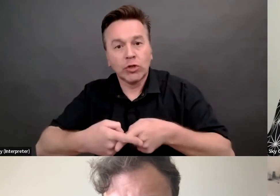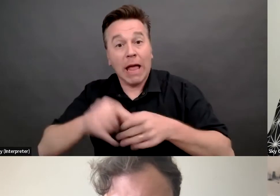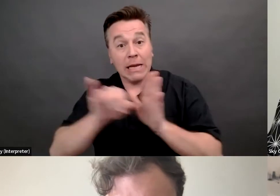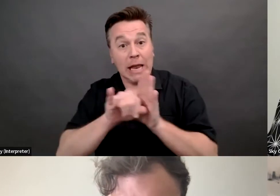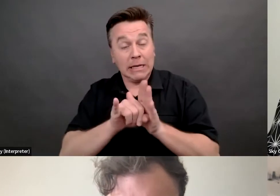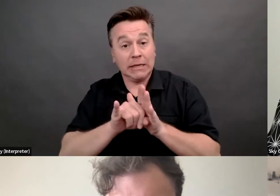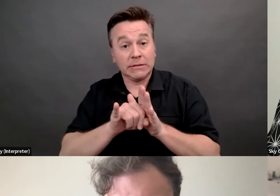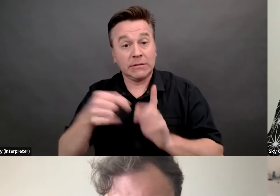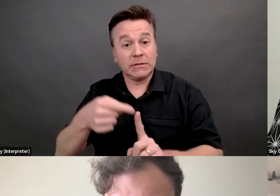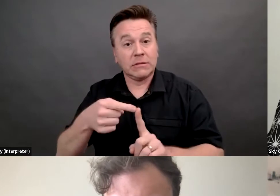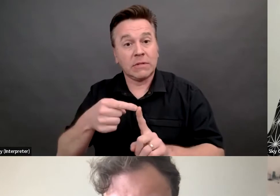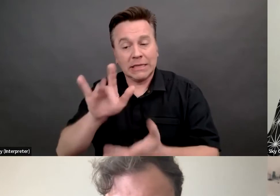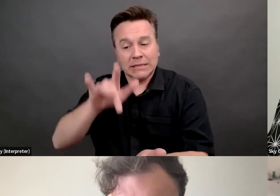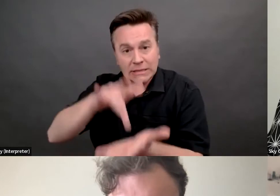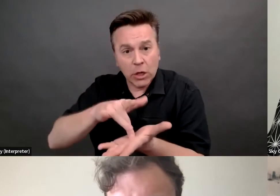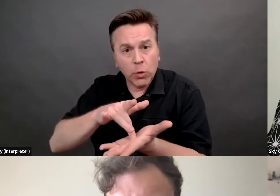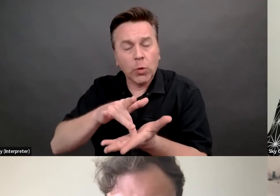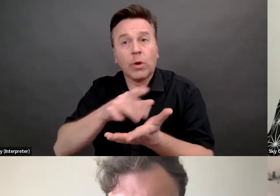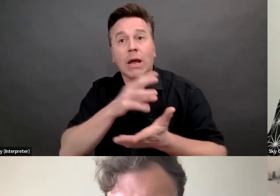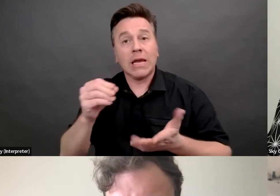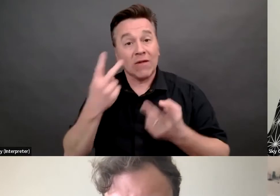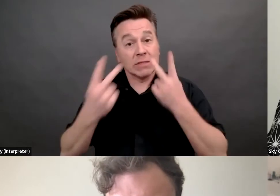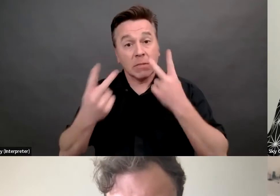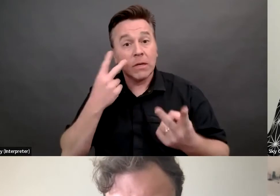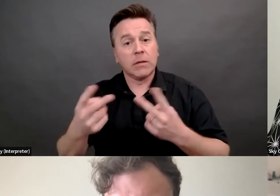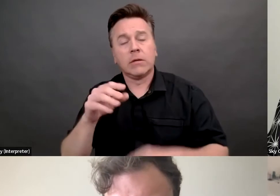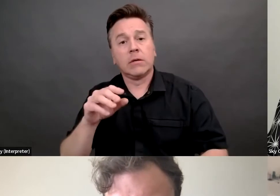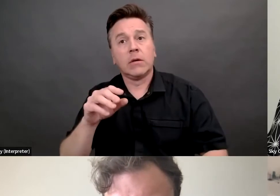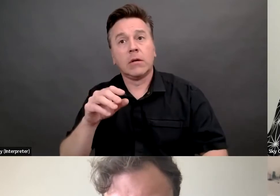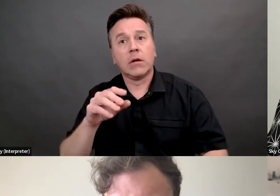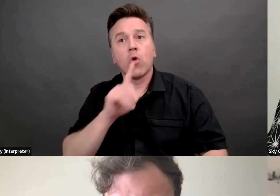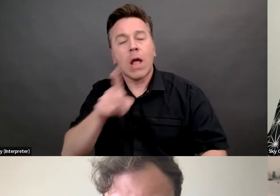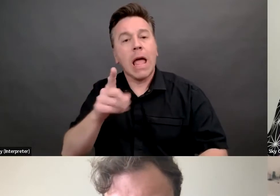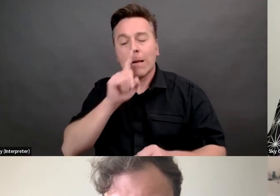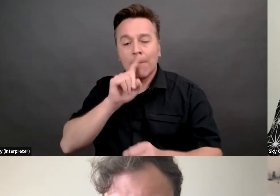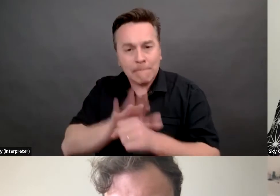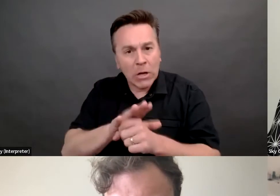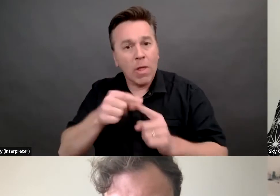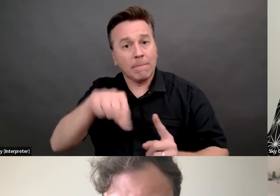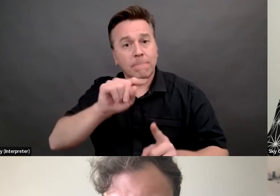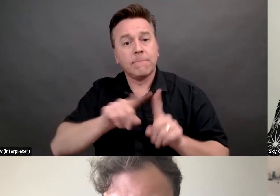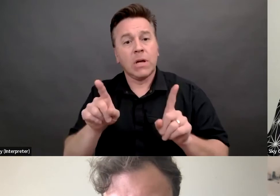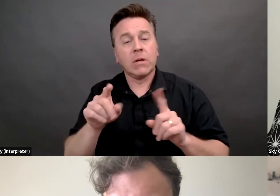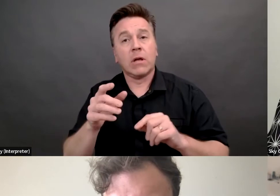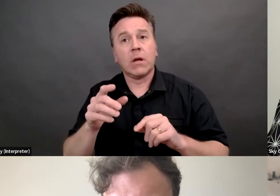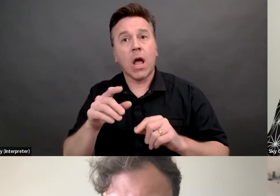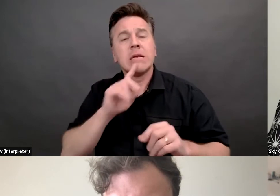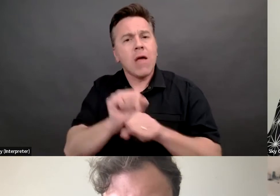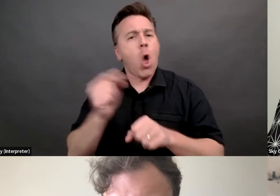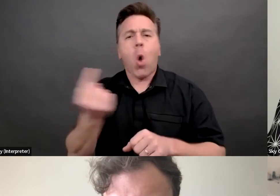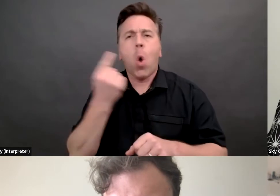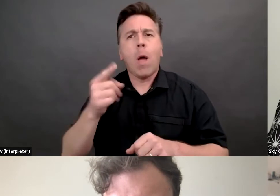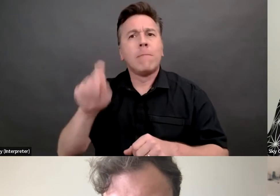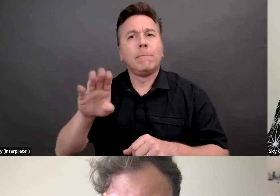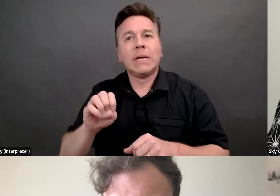identities centered and visible and like really committing to them. But I think that there definitely always has